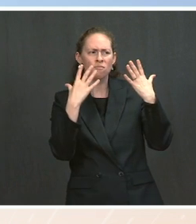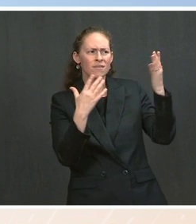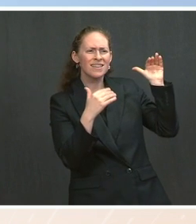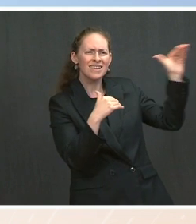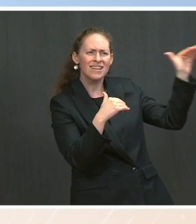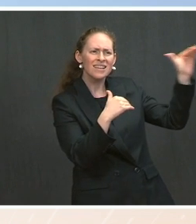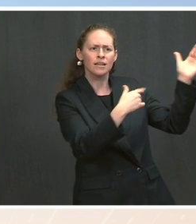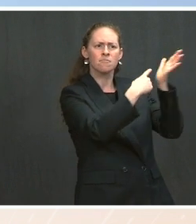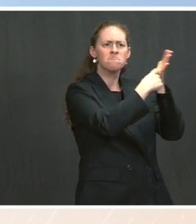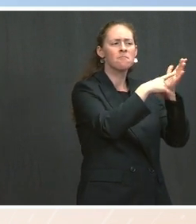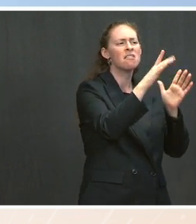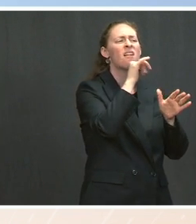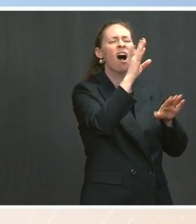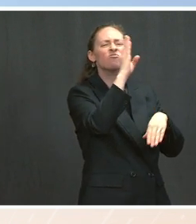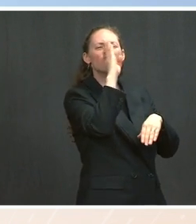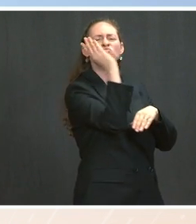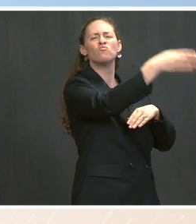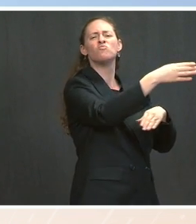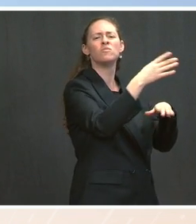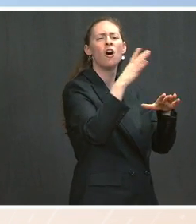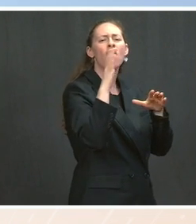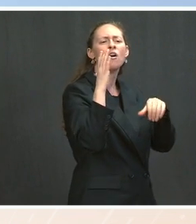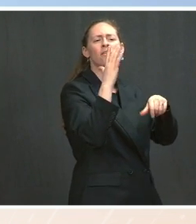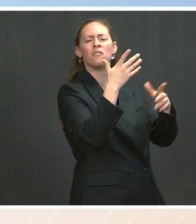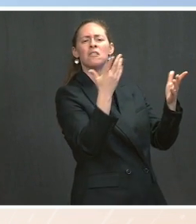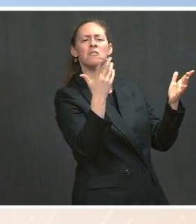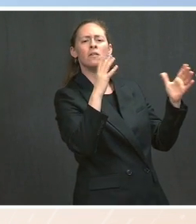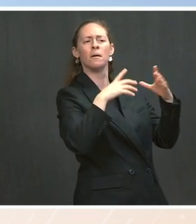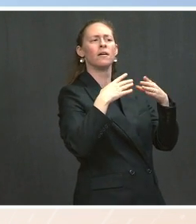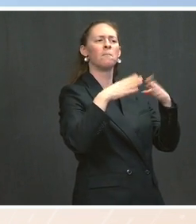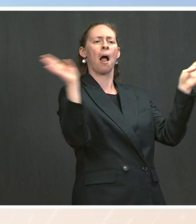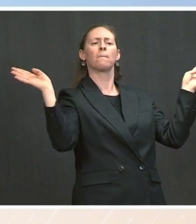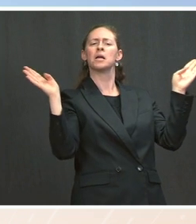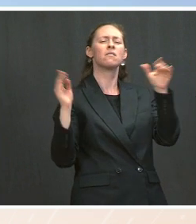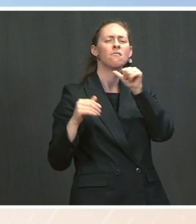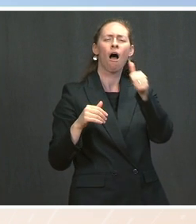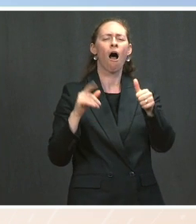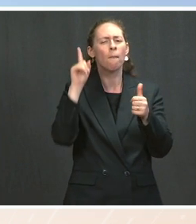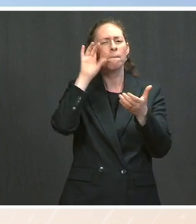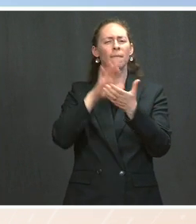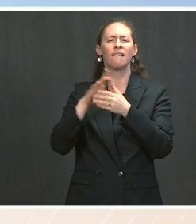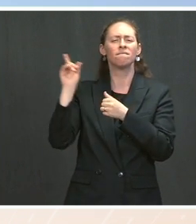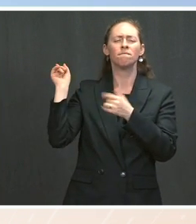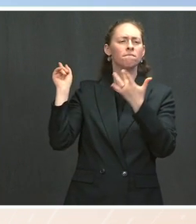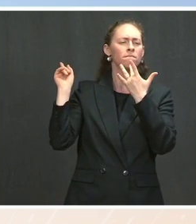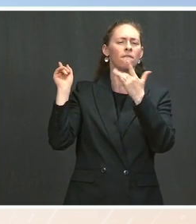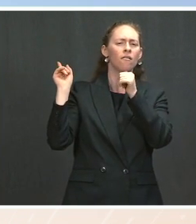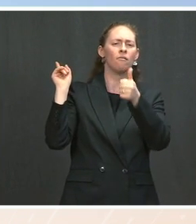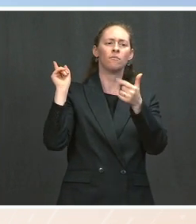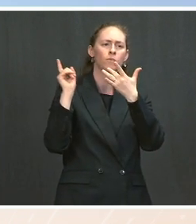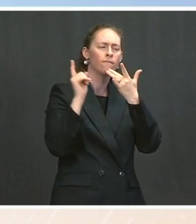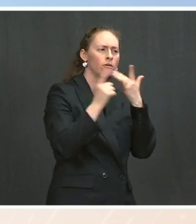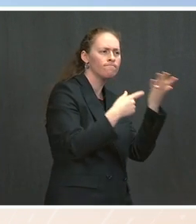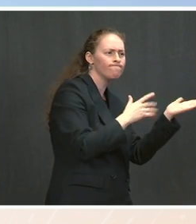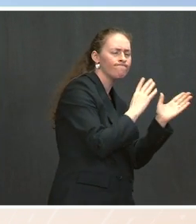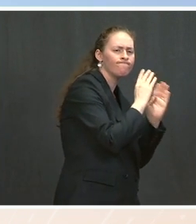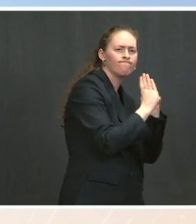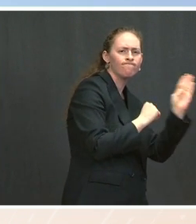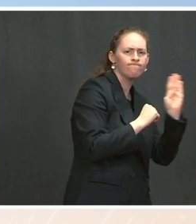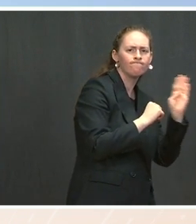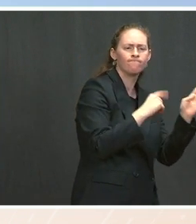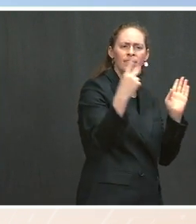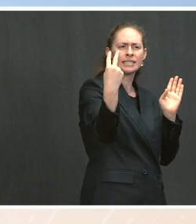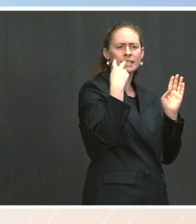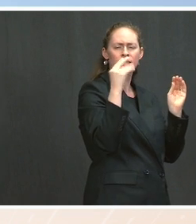partners and allies, and do our engagements through one-on-one conversations. We certainly think